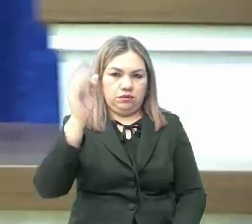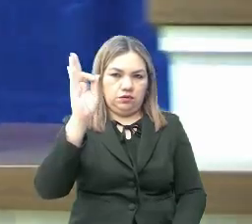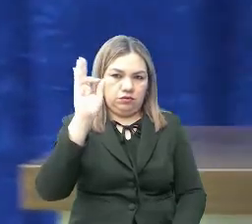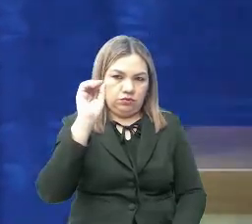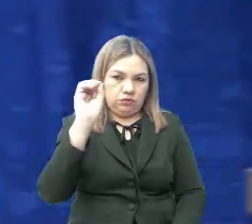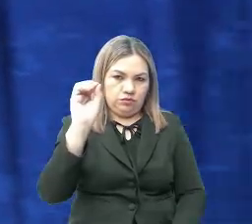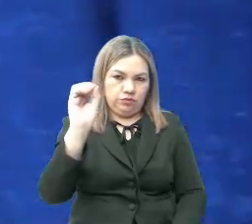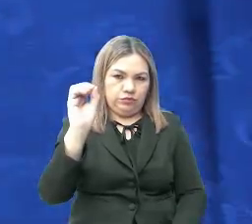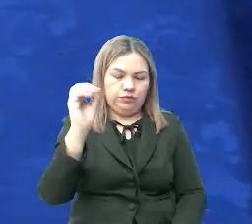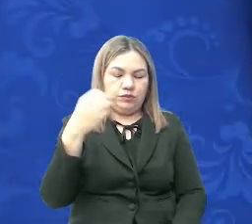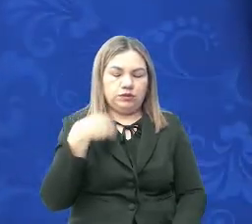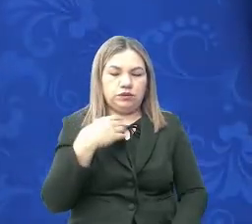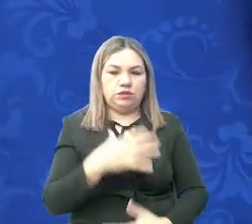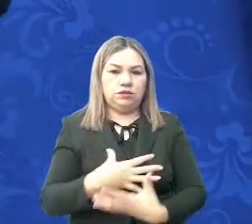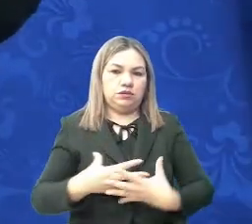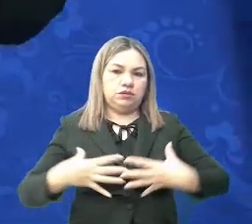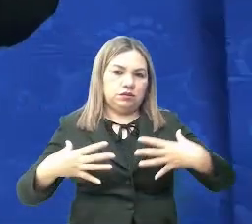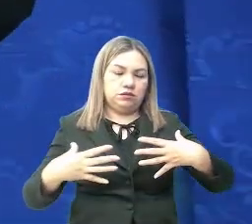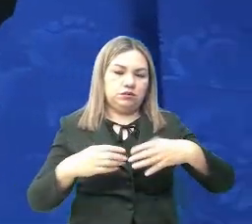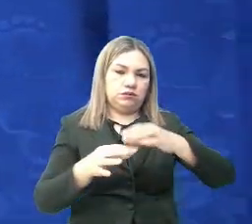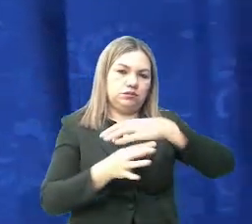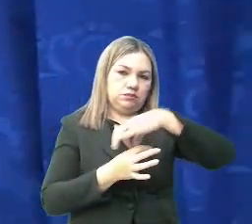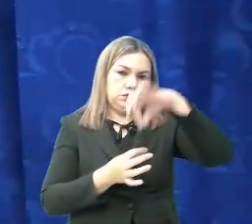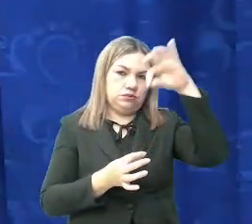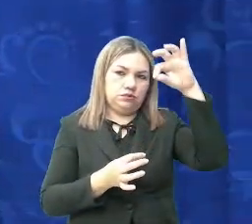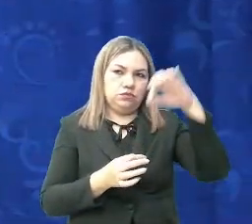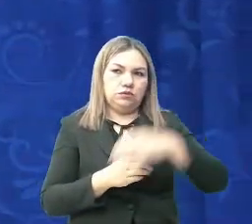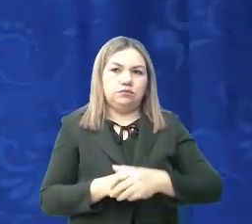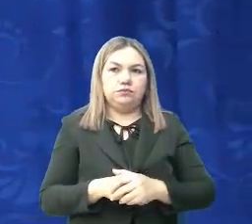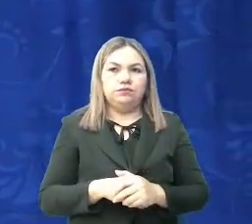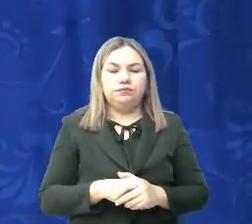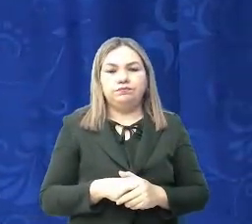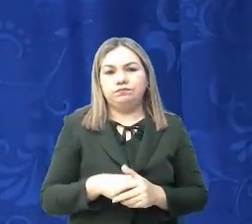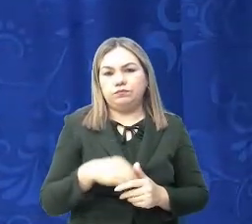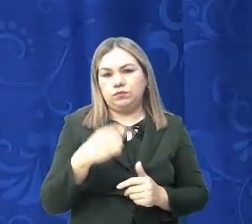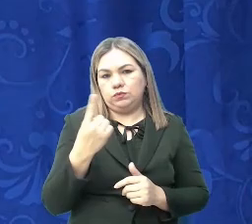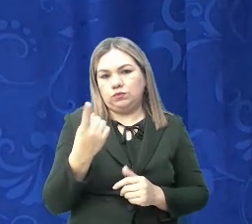the ruler of inactivity and spiritual fat.